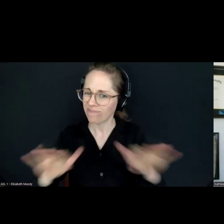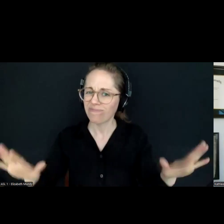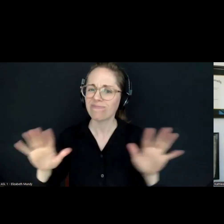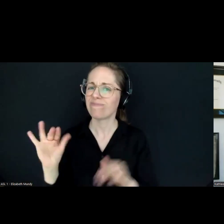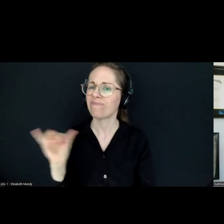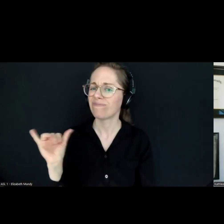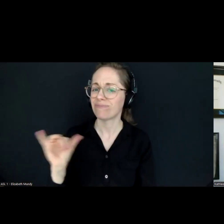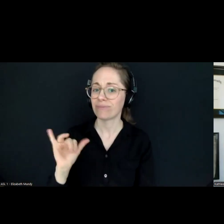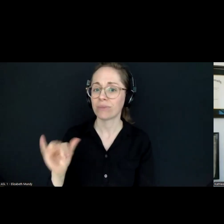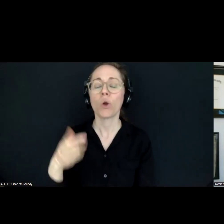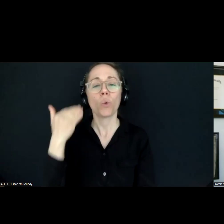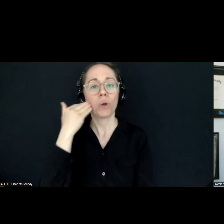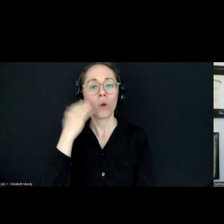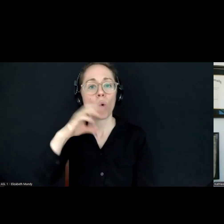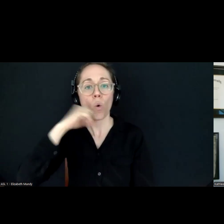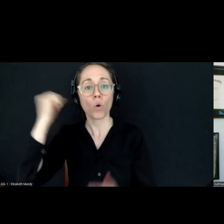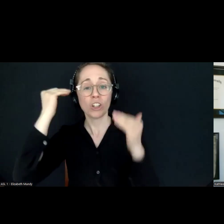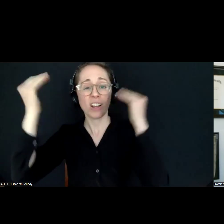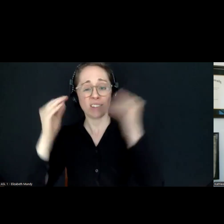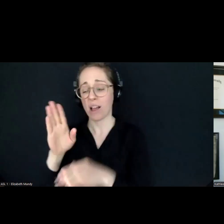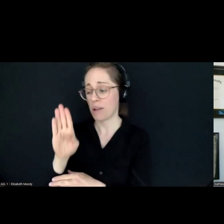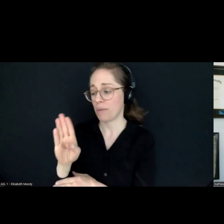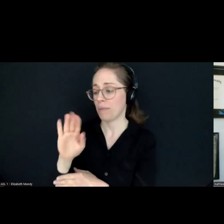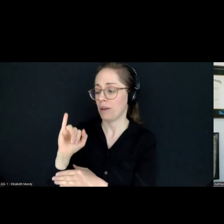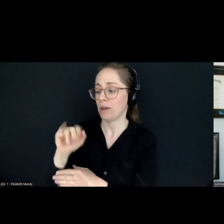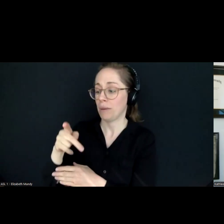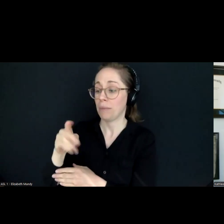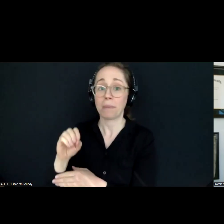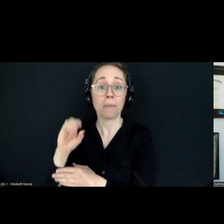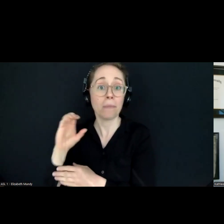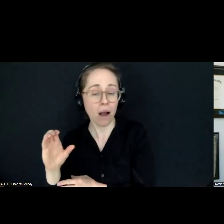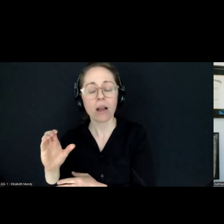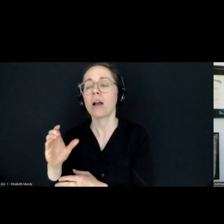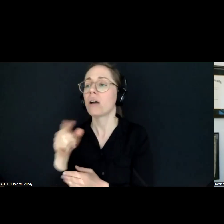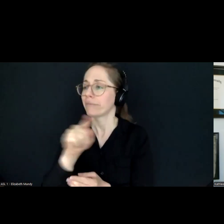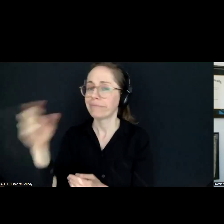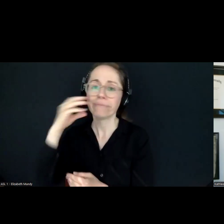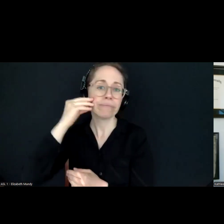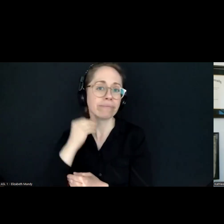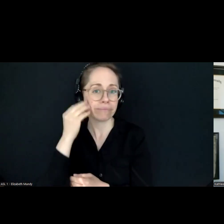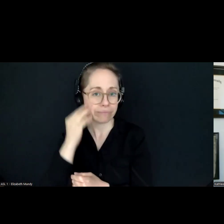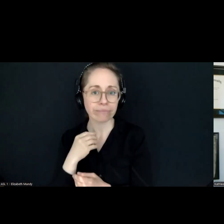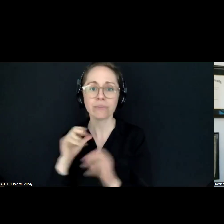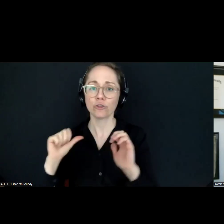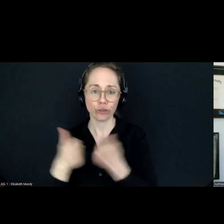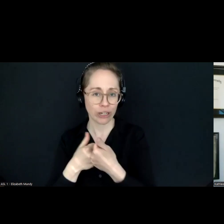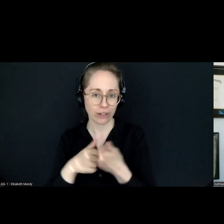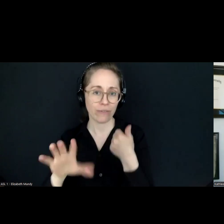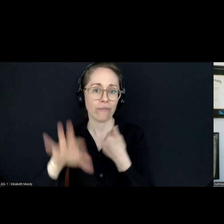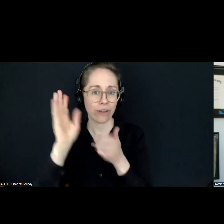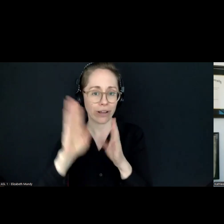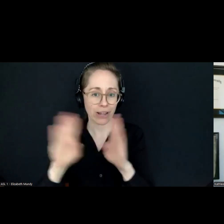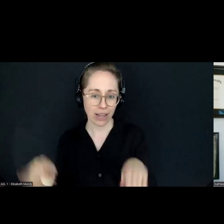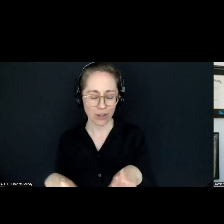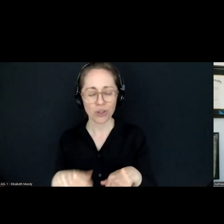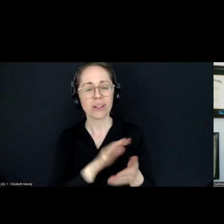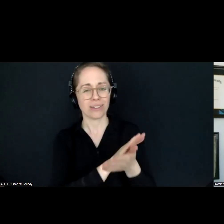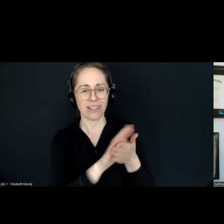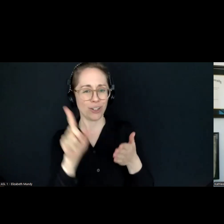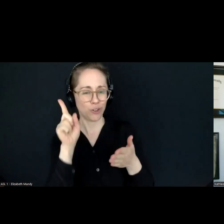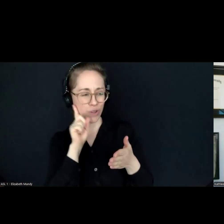of BIPOC older adults just means that there is more of a challenge for housing. And it was good to hear Secretary Moss, who